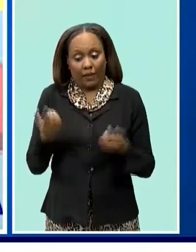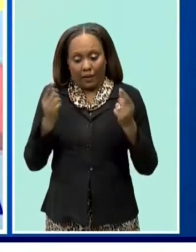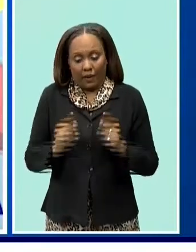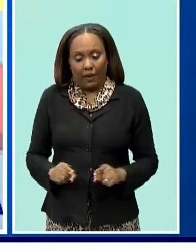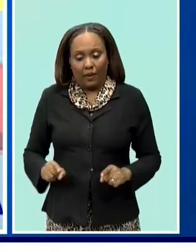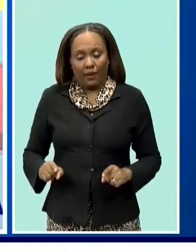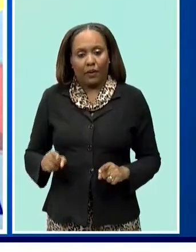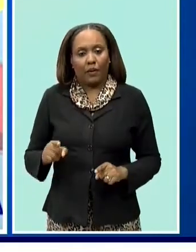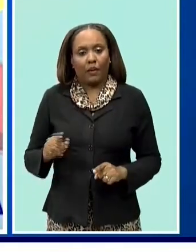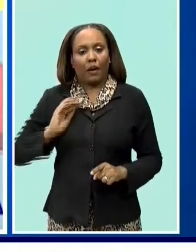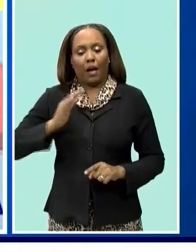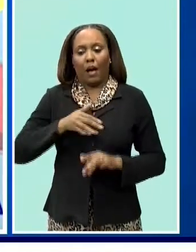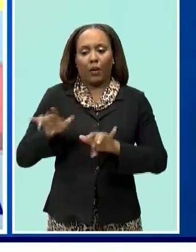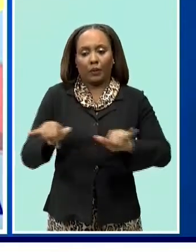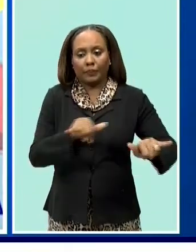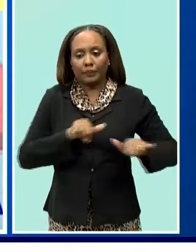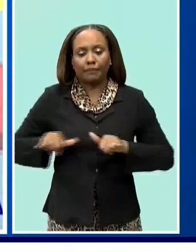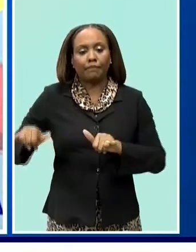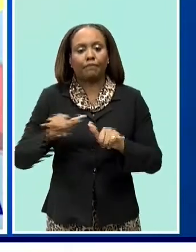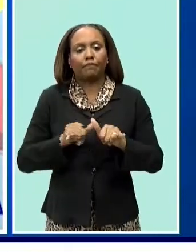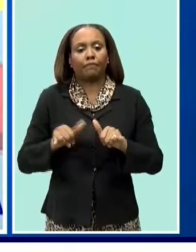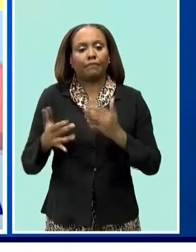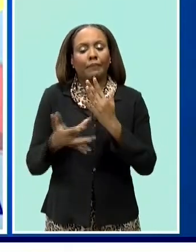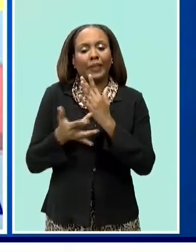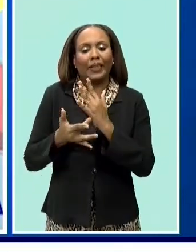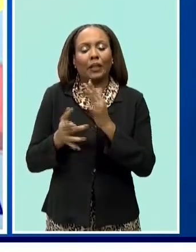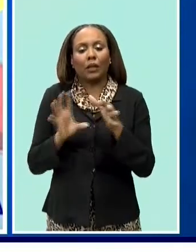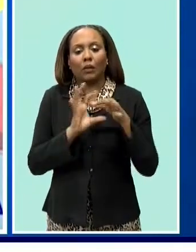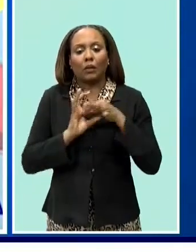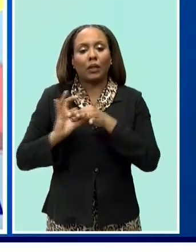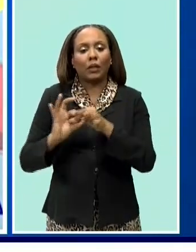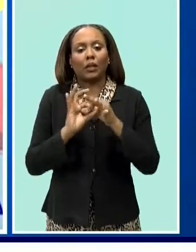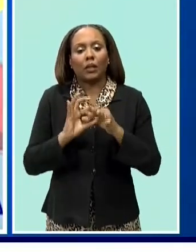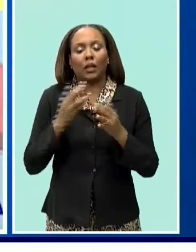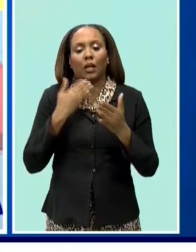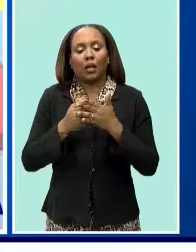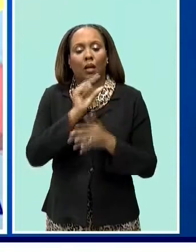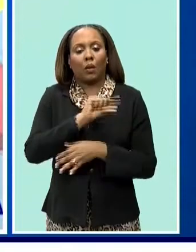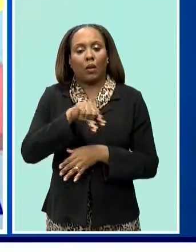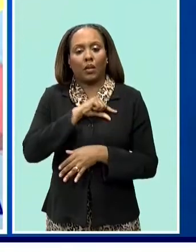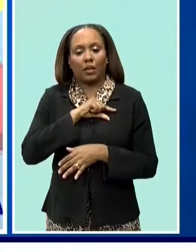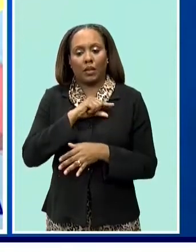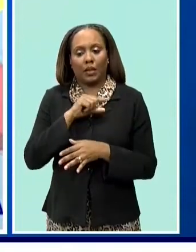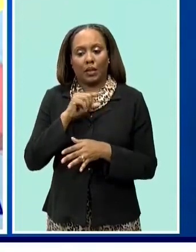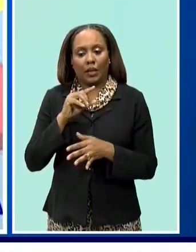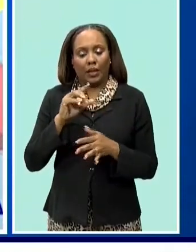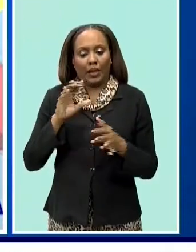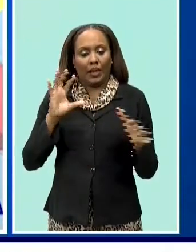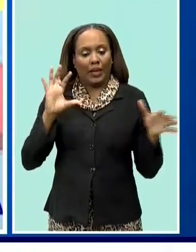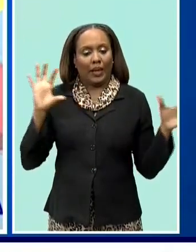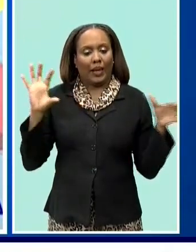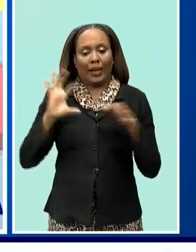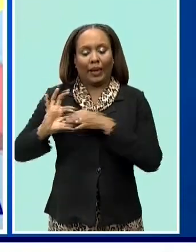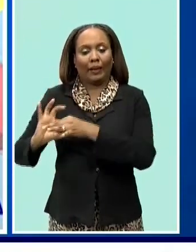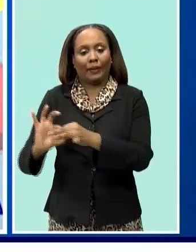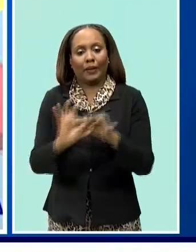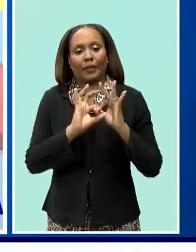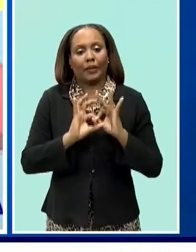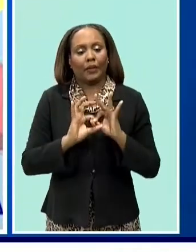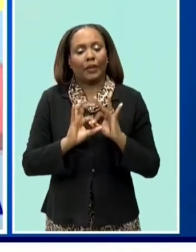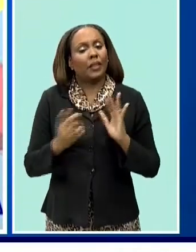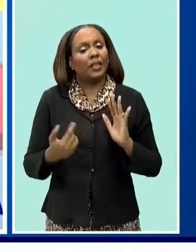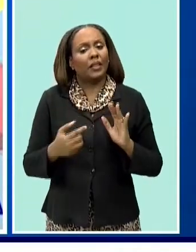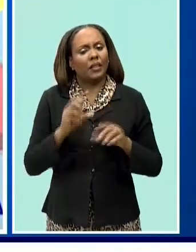that standards, technical regulations, and quality in an interconnected and globalized world represent a global